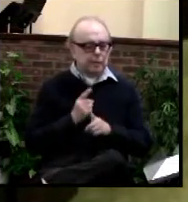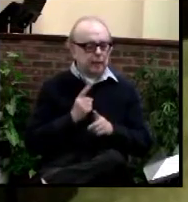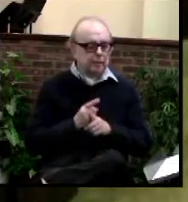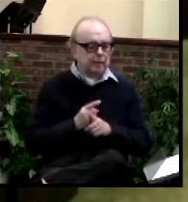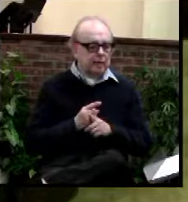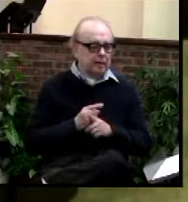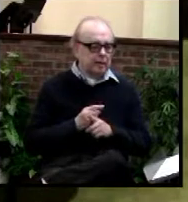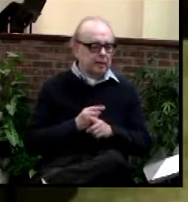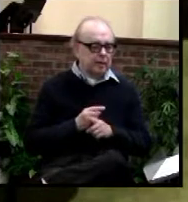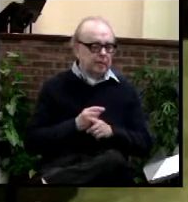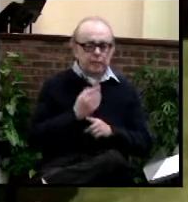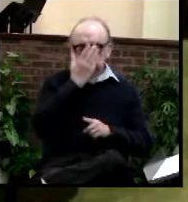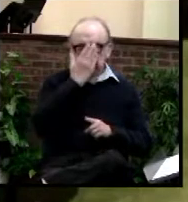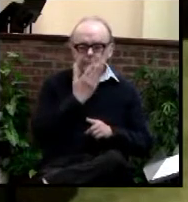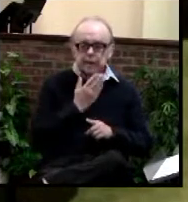God.